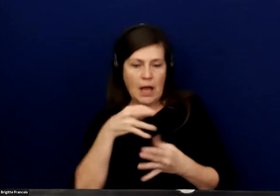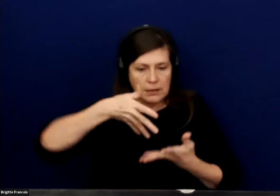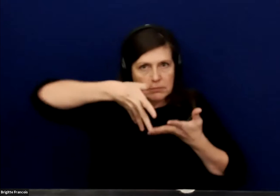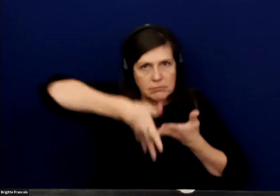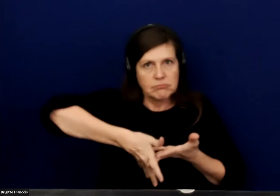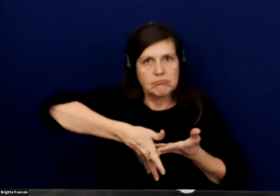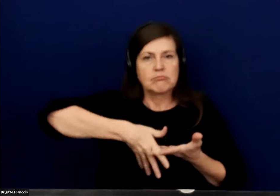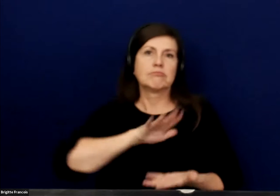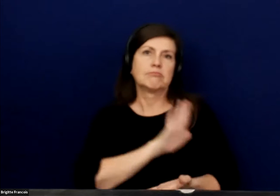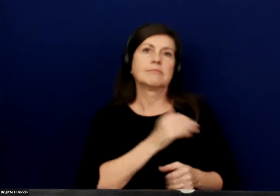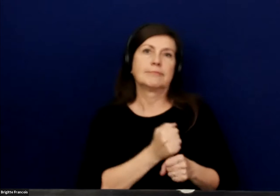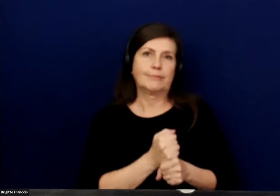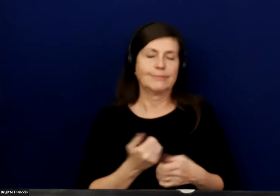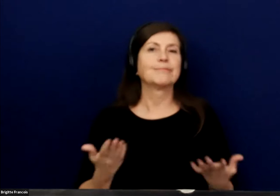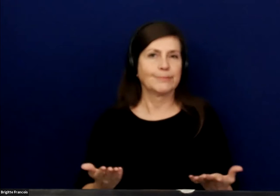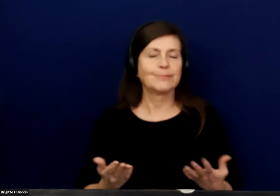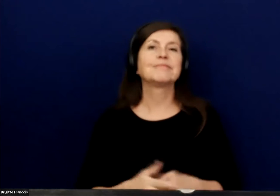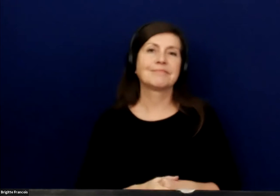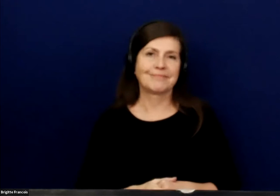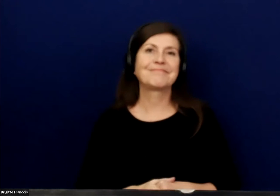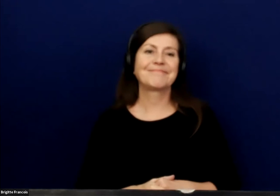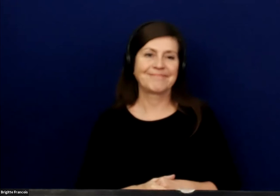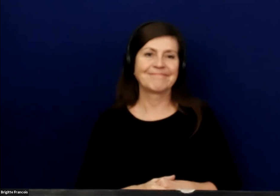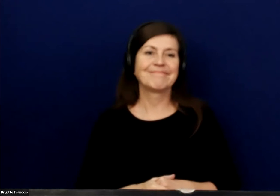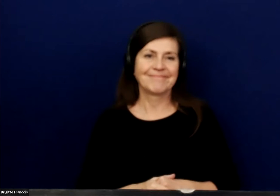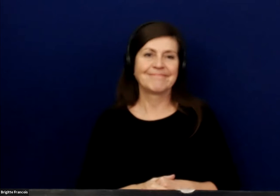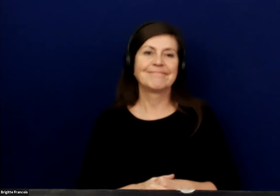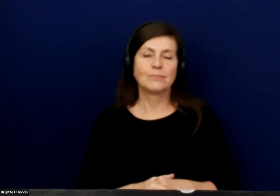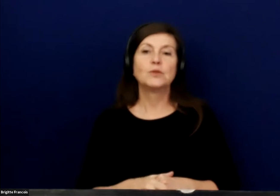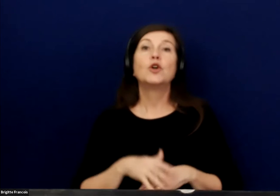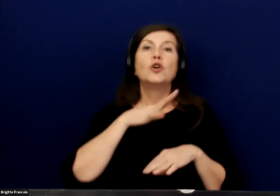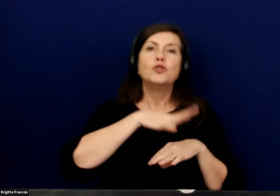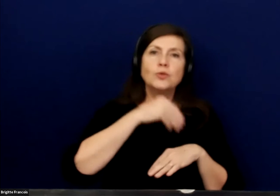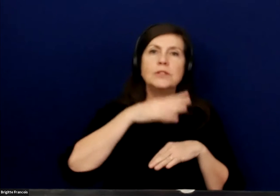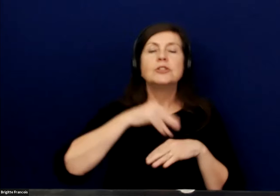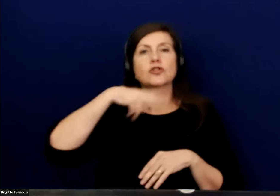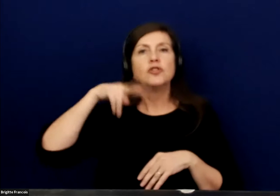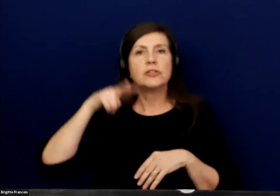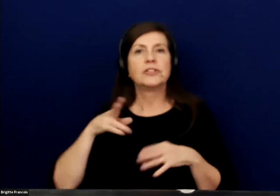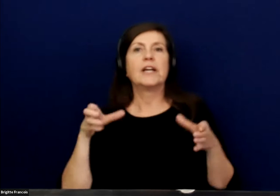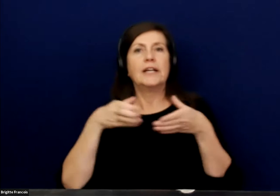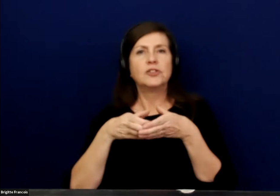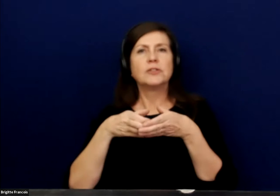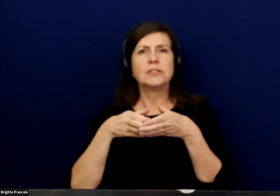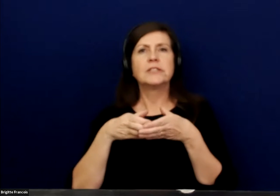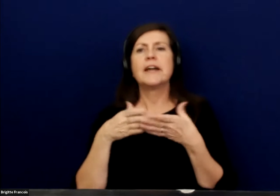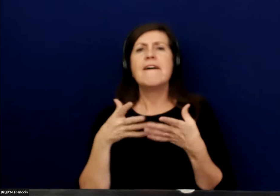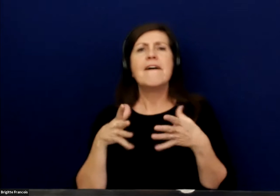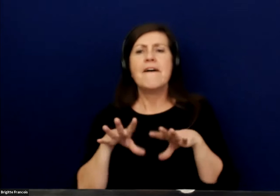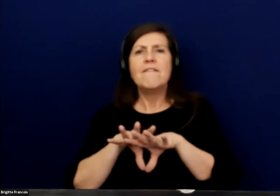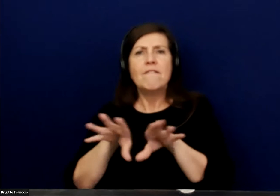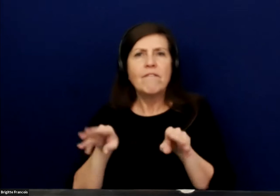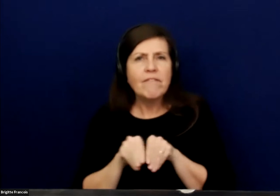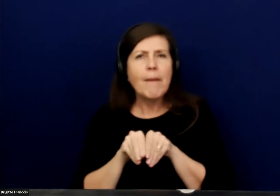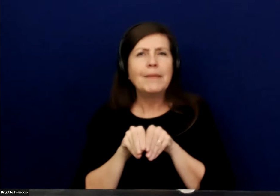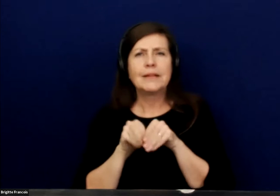give an example. Yeah, that's a Swedish Norwegian agency for children, families, and